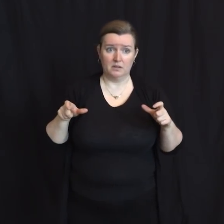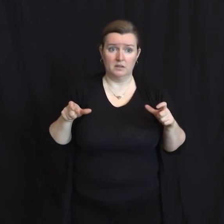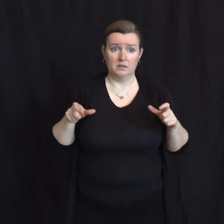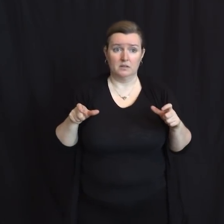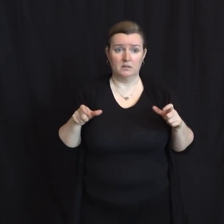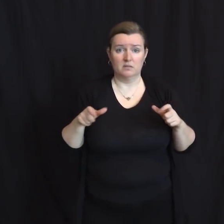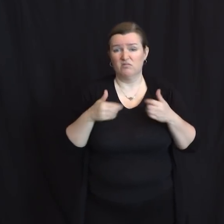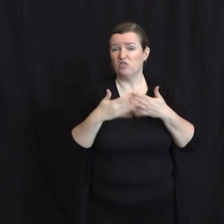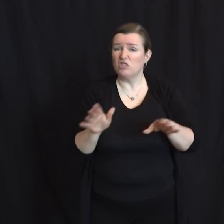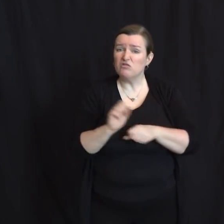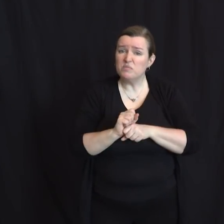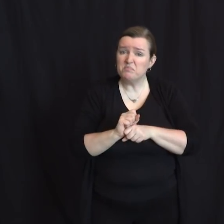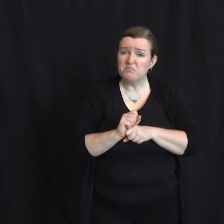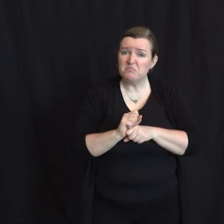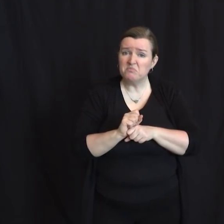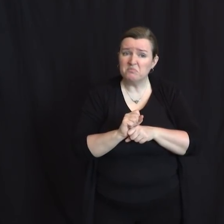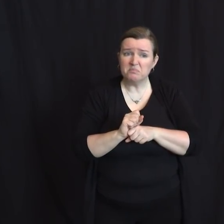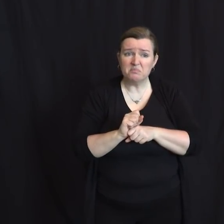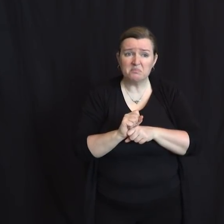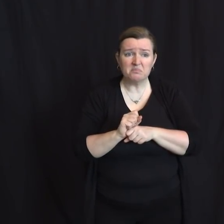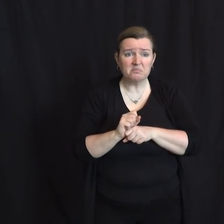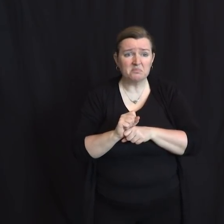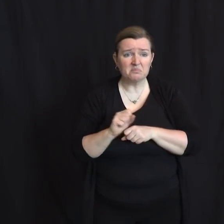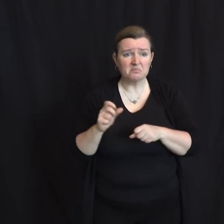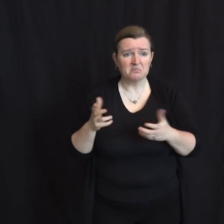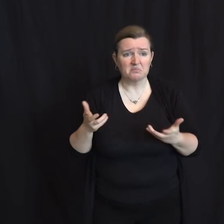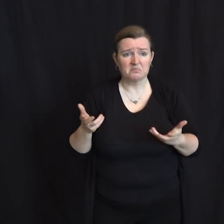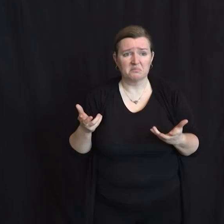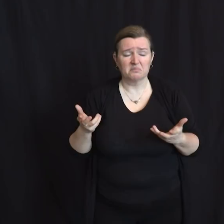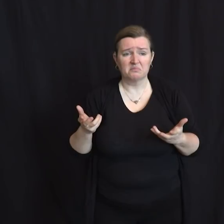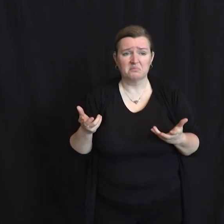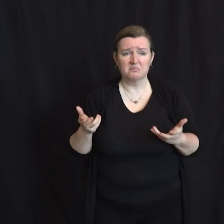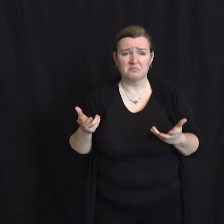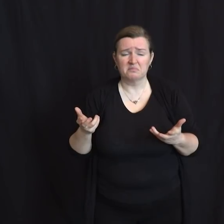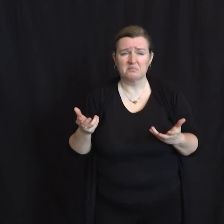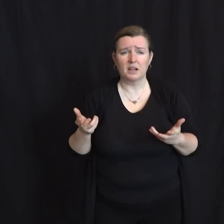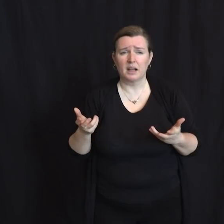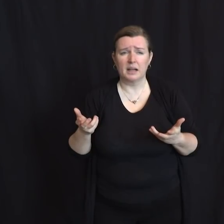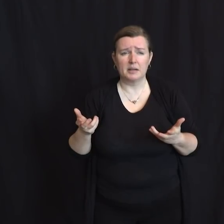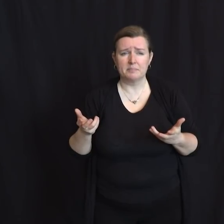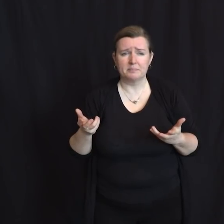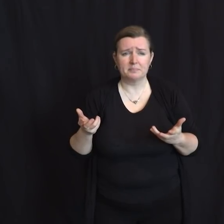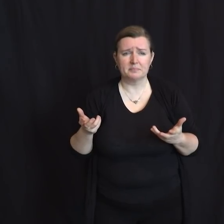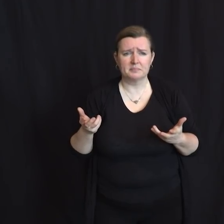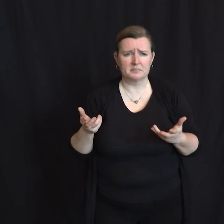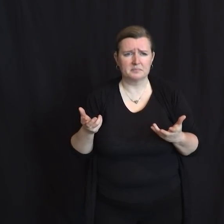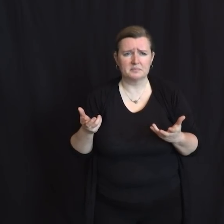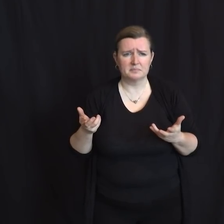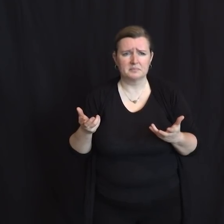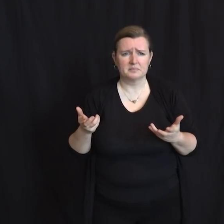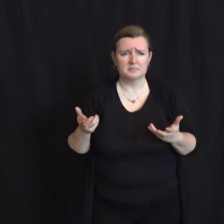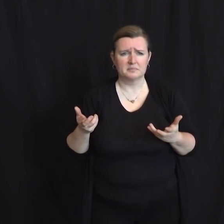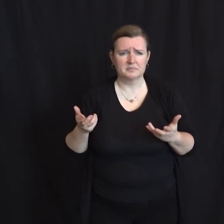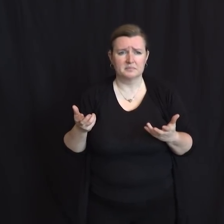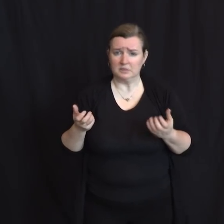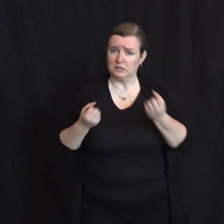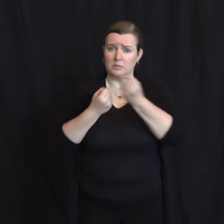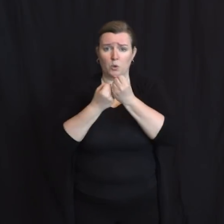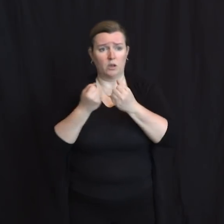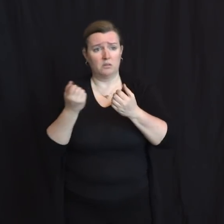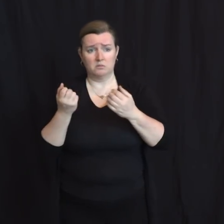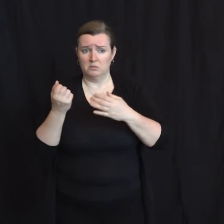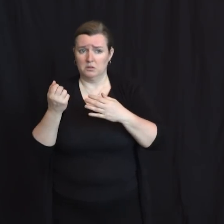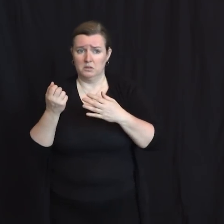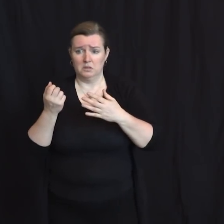their jobs, who support a lot of the closing down, even in